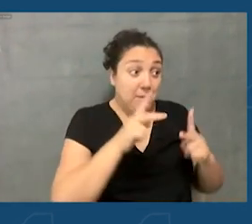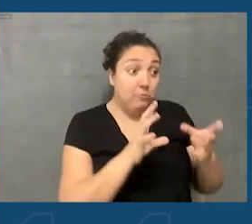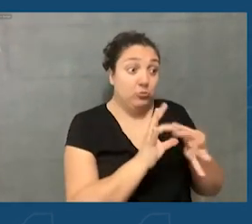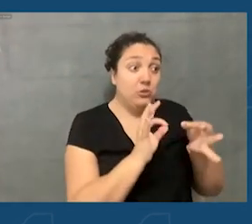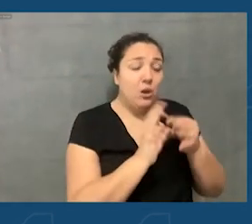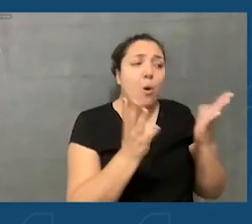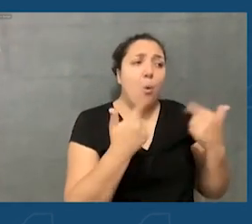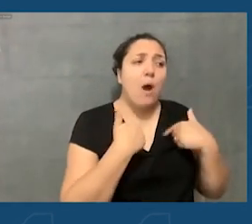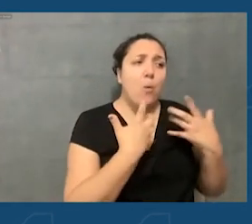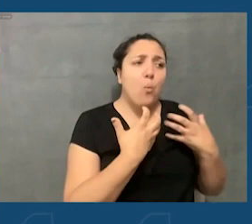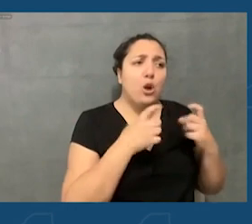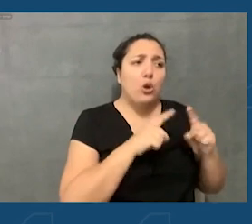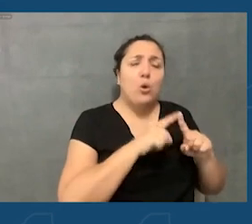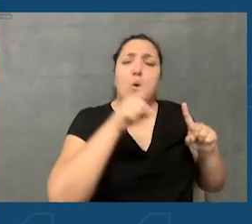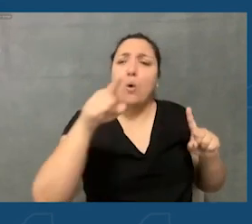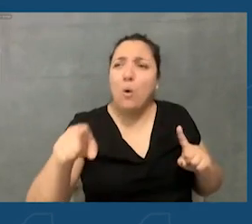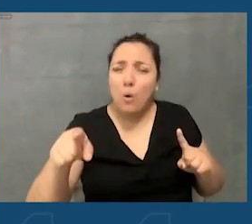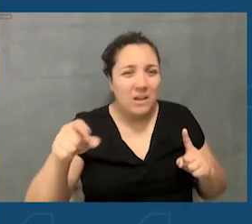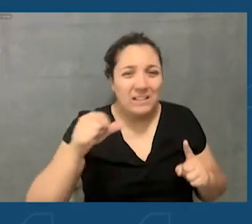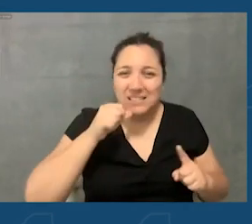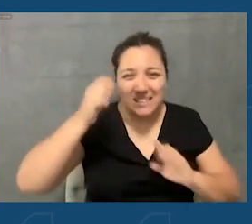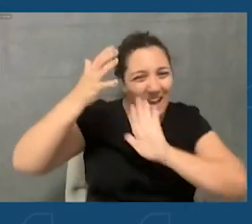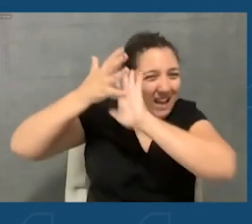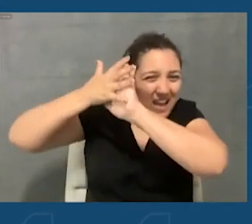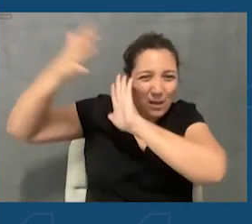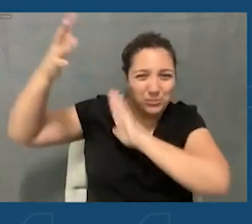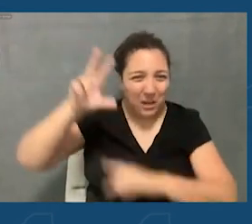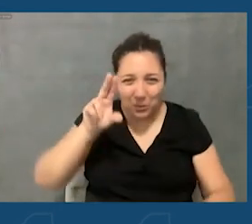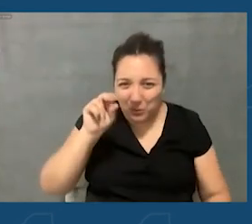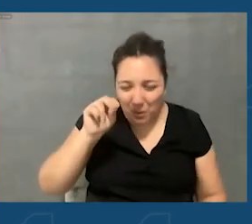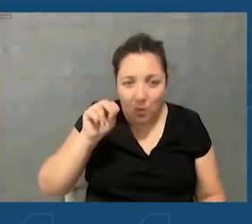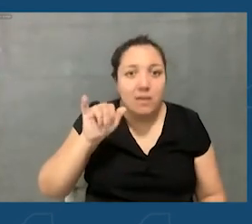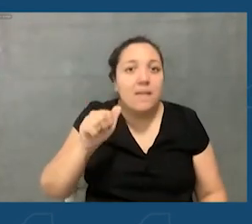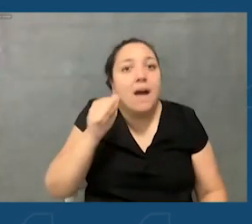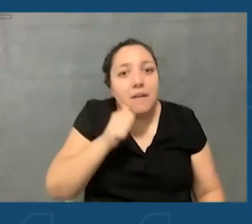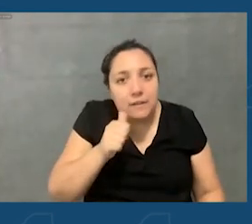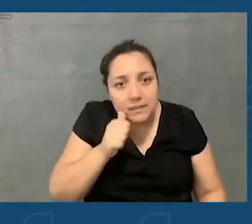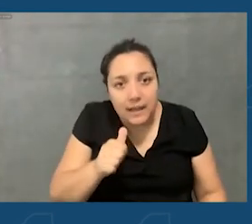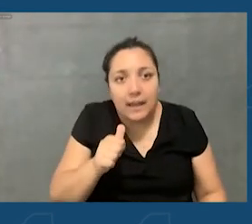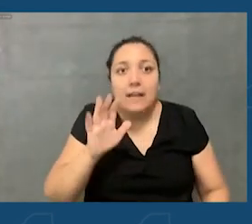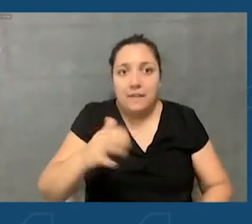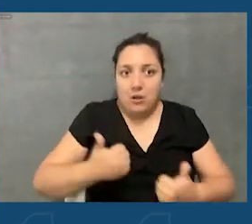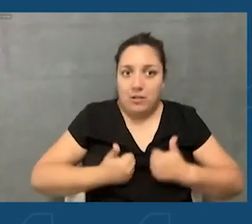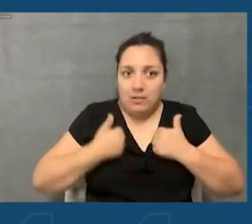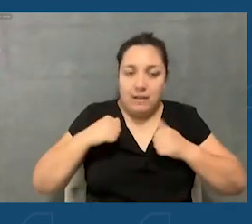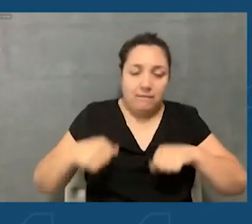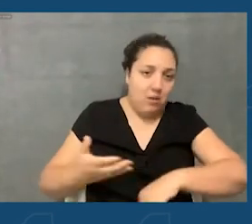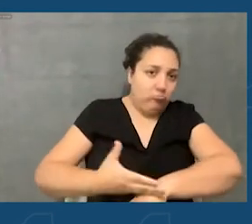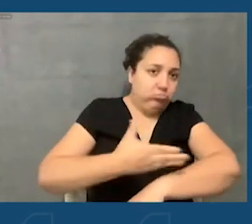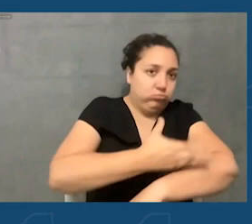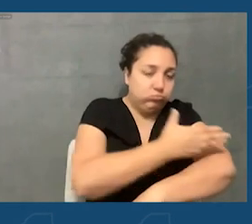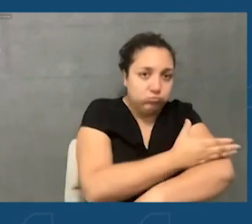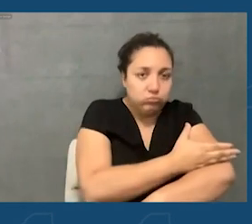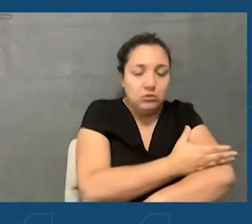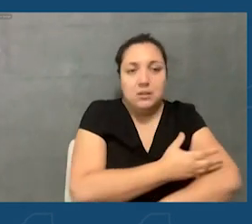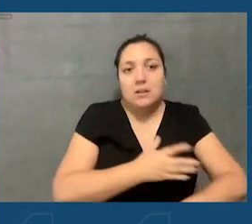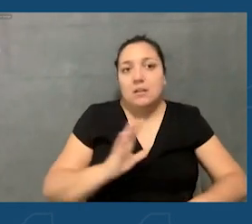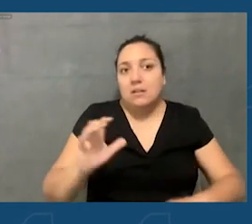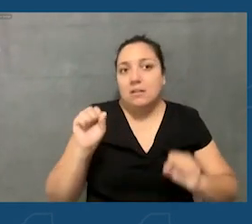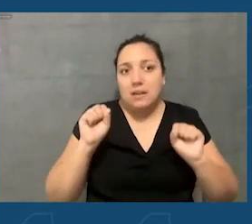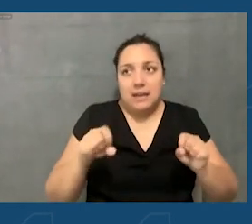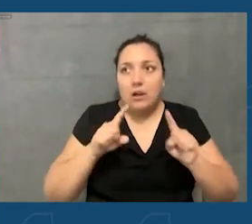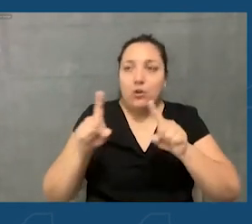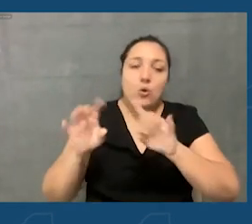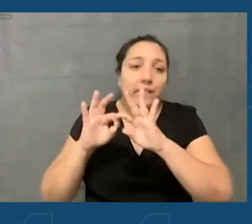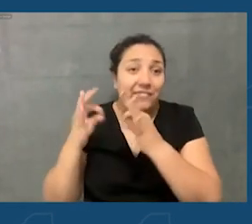it's not some bizarre abstract concept. You're talking about something that improves the quality of their life, that allows them to get to family, to